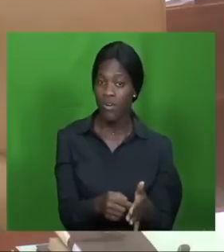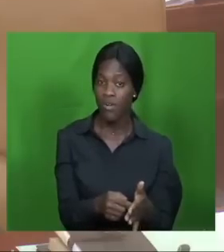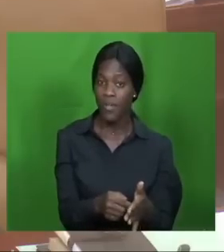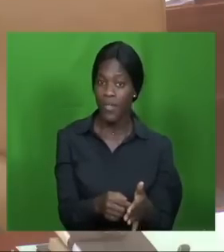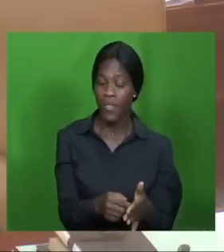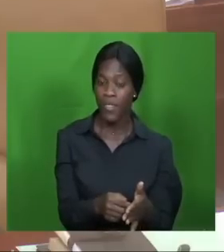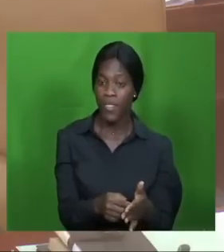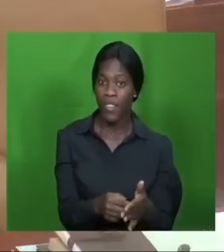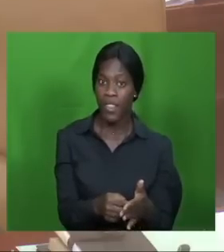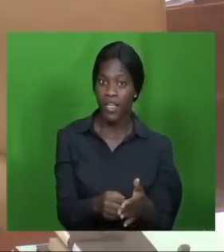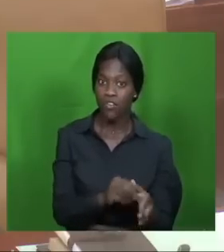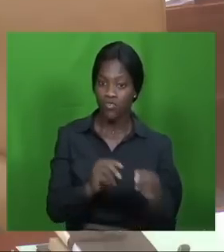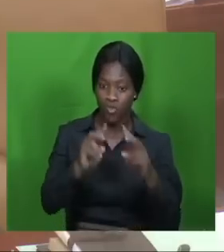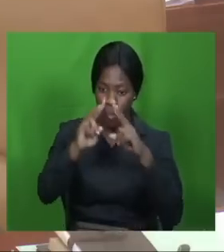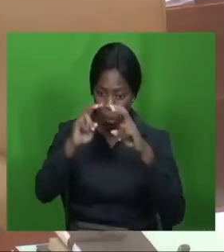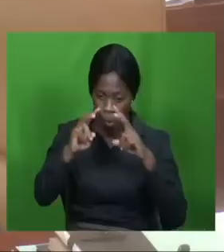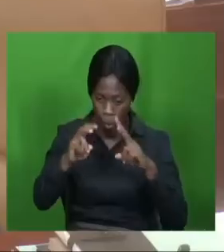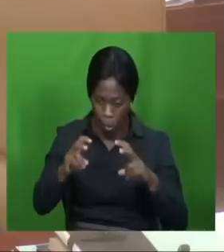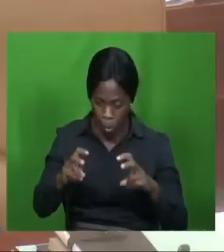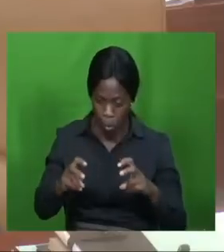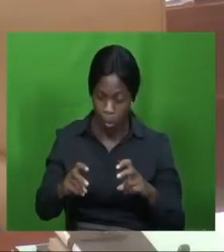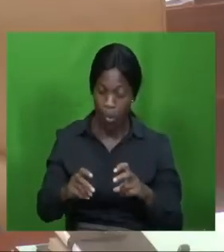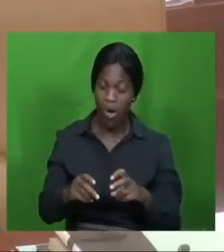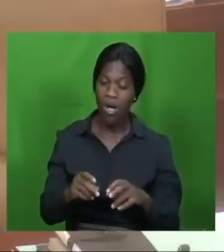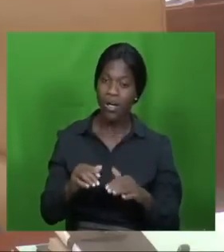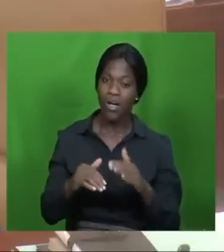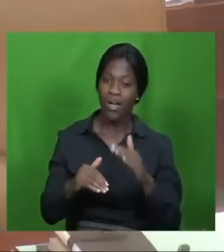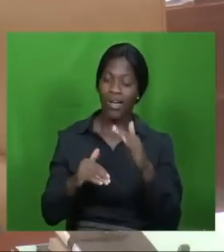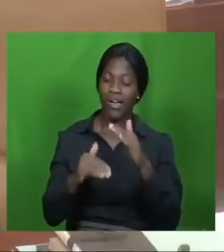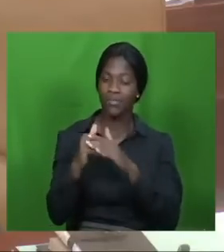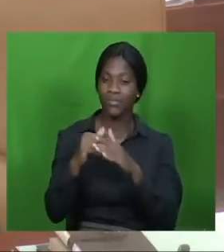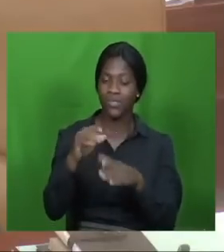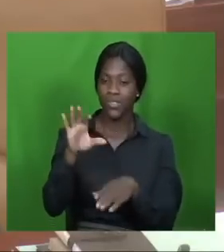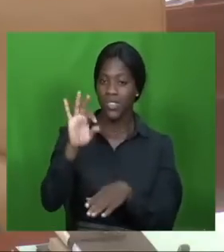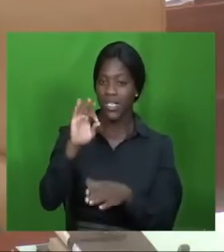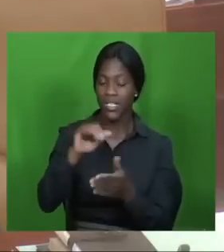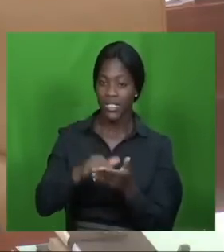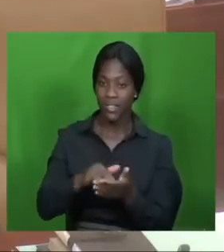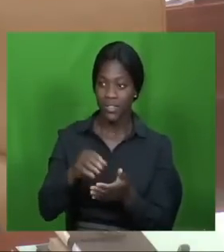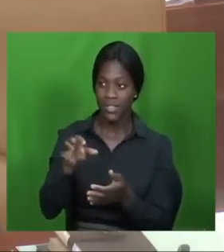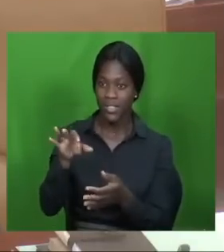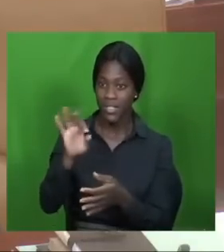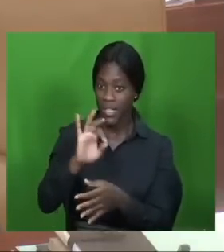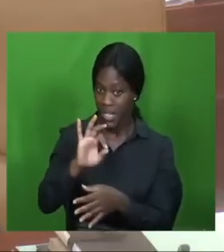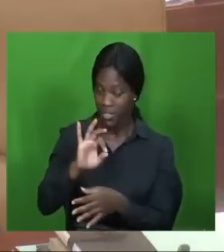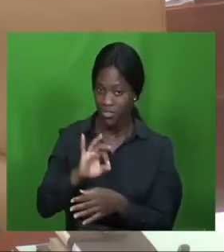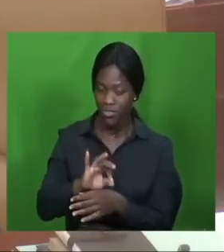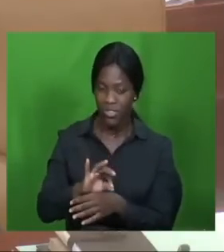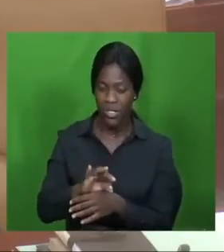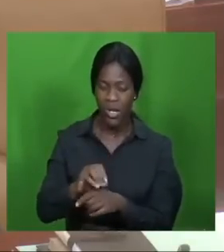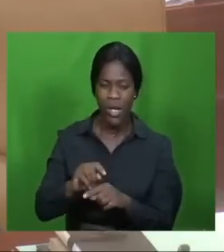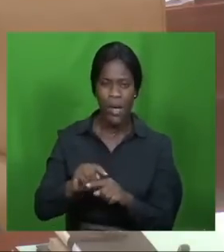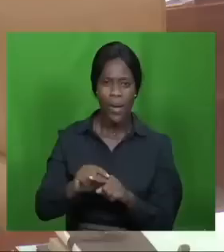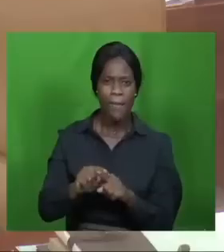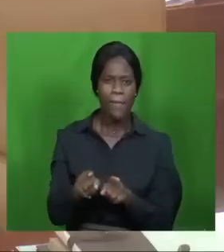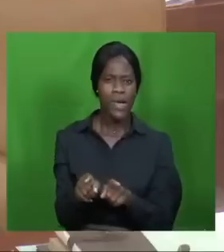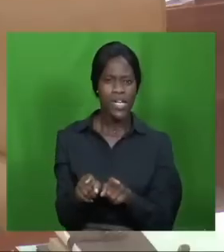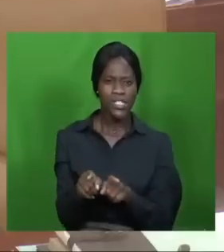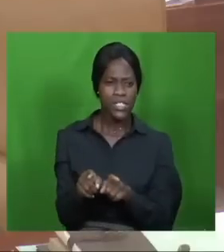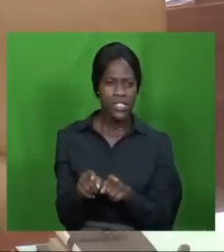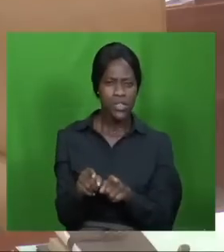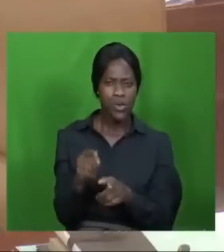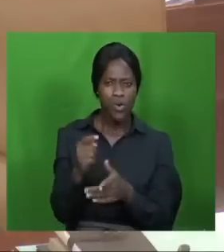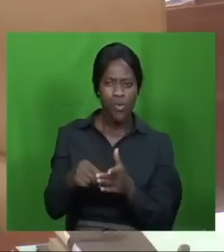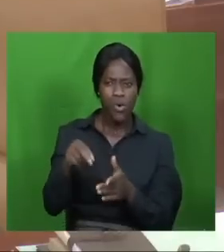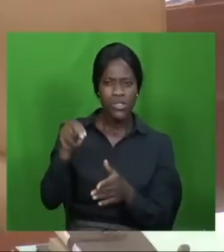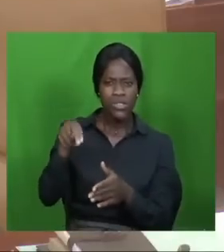conducted investigation of up to 9,900. Mr. Speaker, what was instructive was the decision by